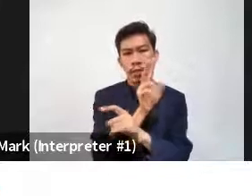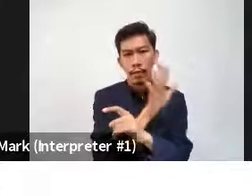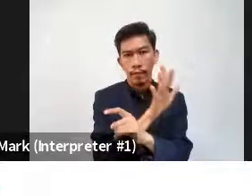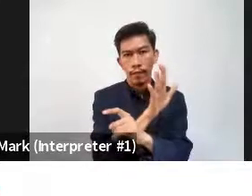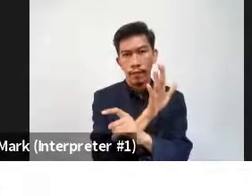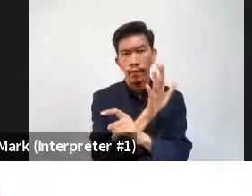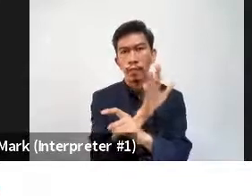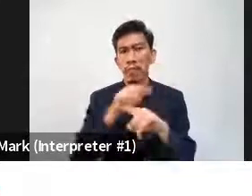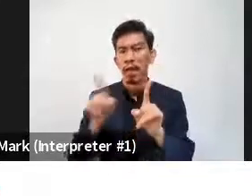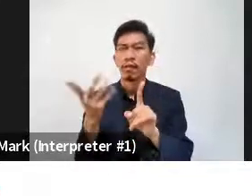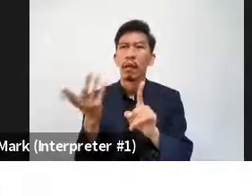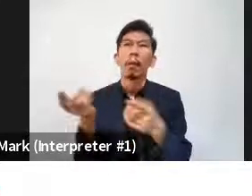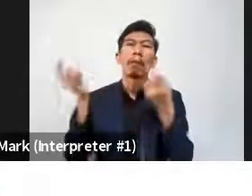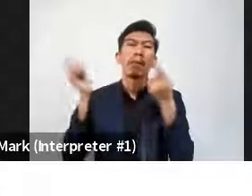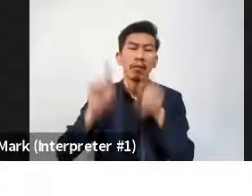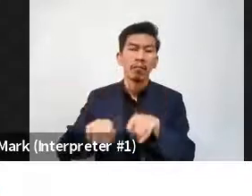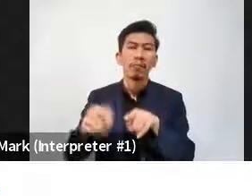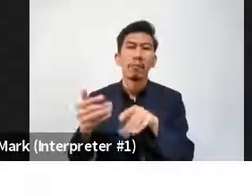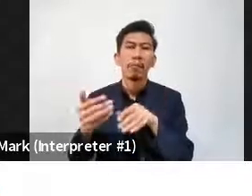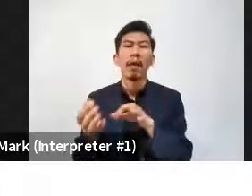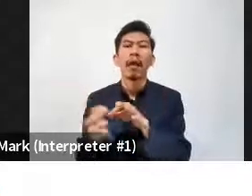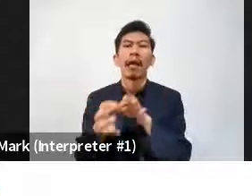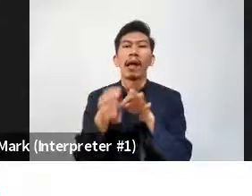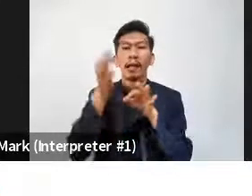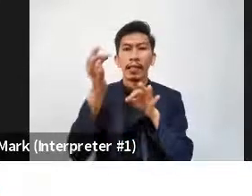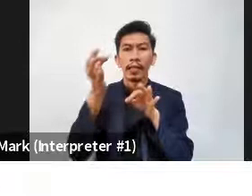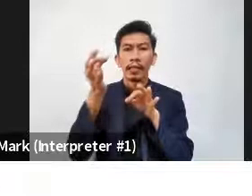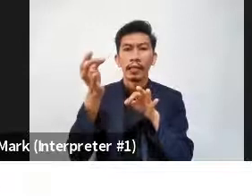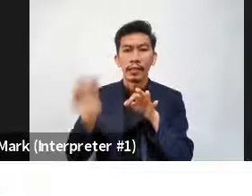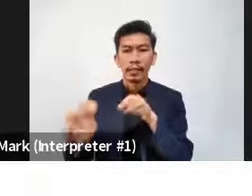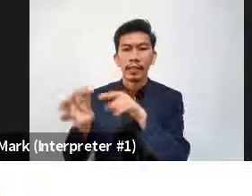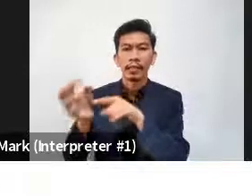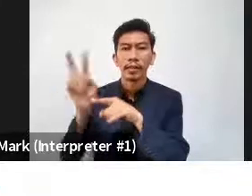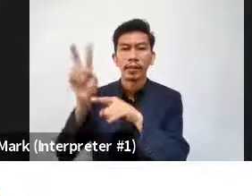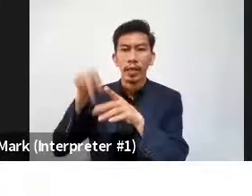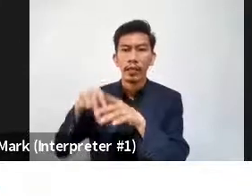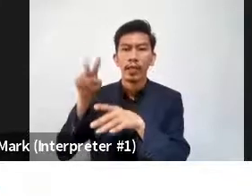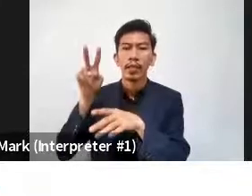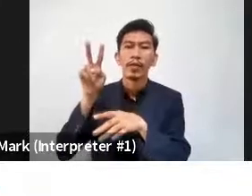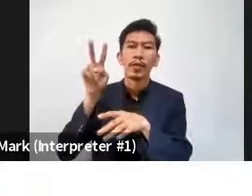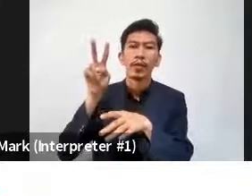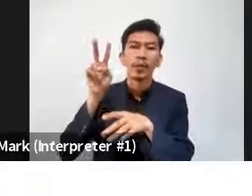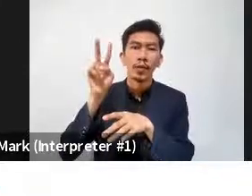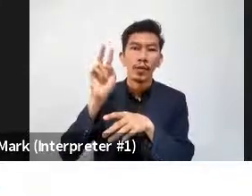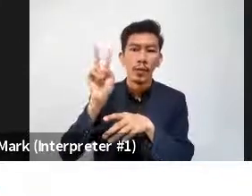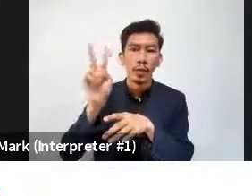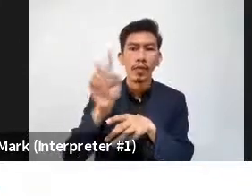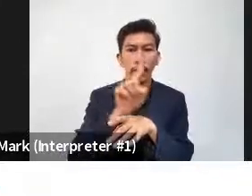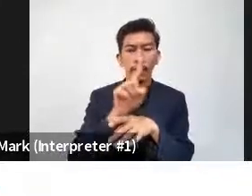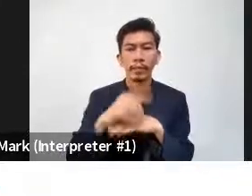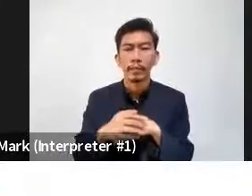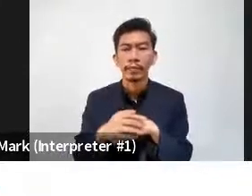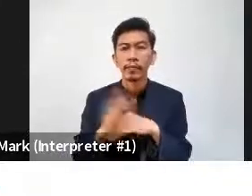unforeseen circumstances, it will be adjusted to 2021. So it's still a work in progress, and hopefully by next week we